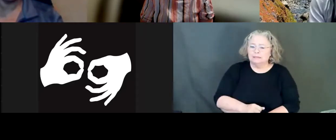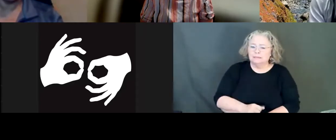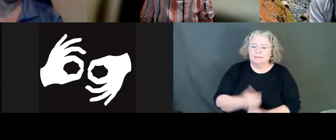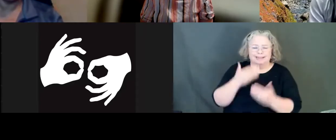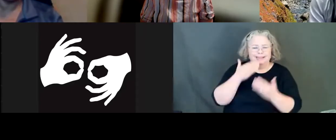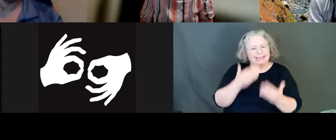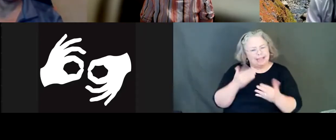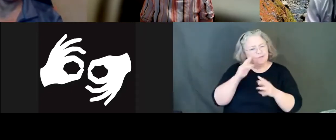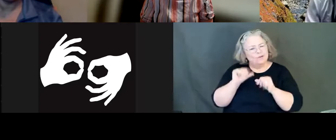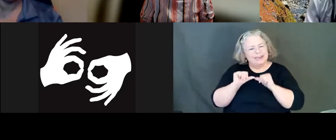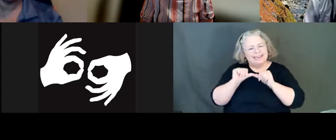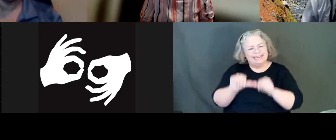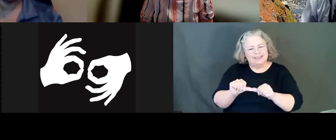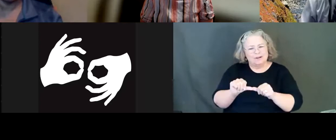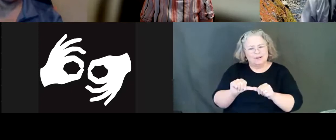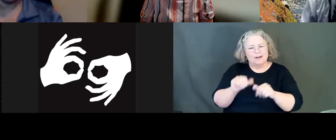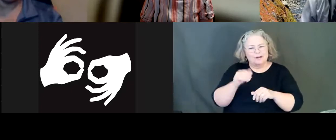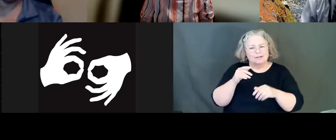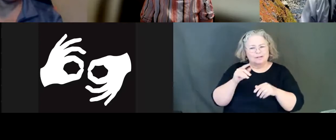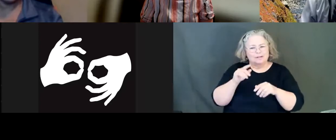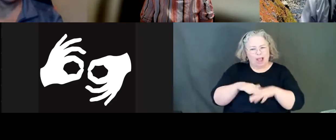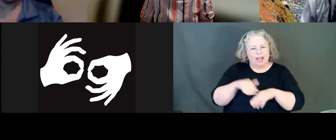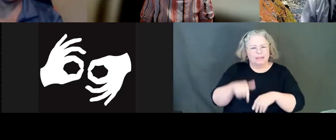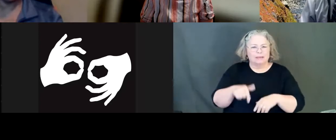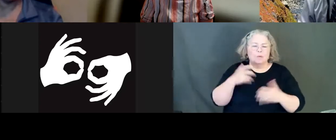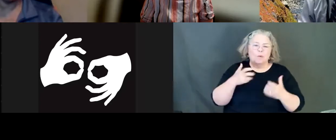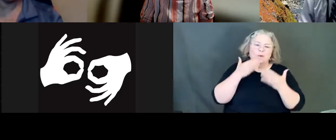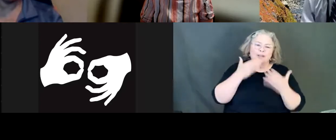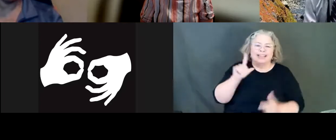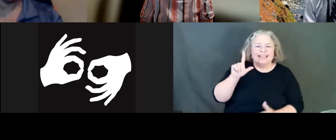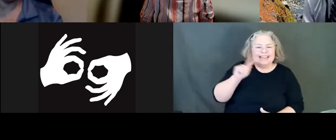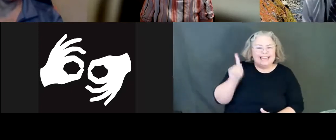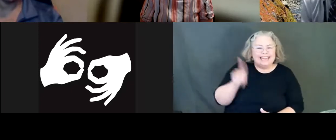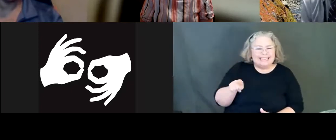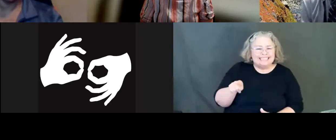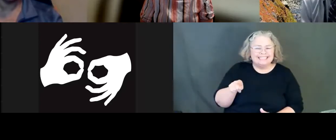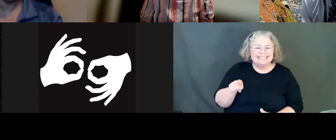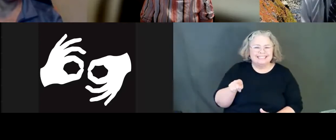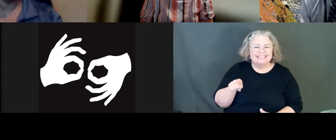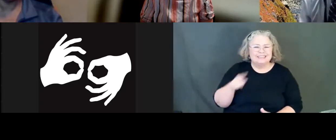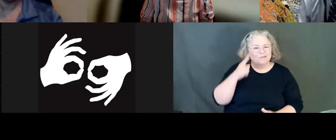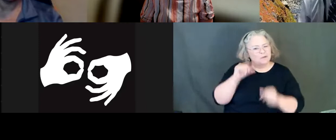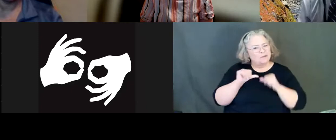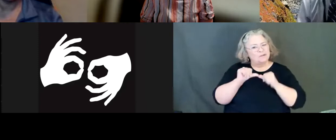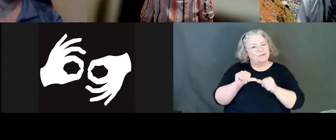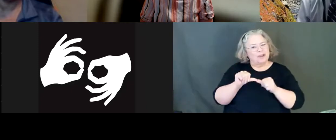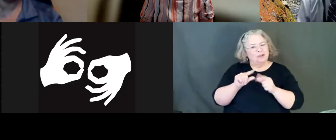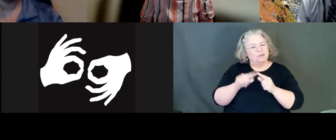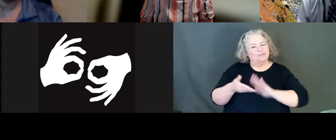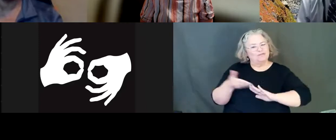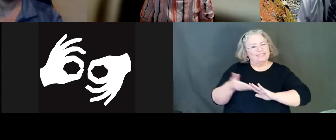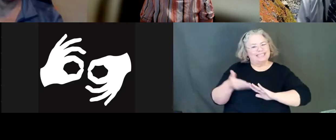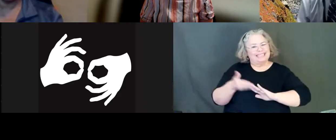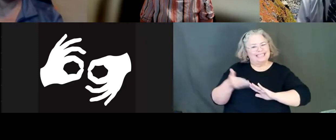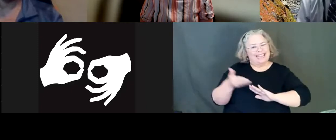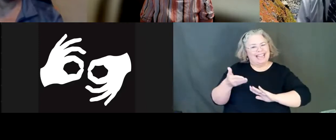for continuing to be on this. And want to thank Liz for continuing to facilitate. I know sometimes